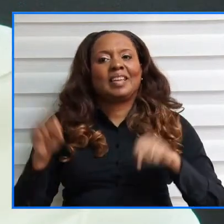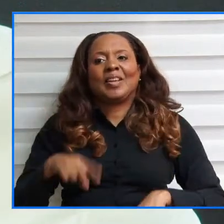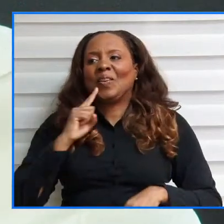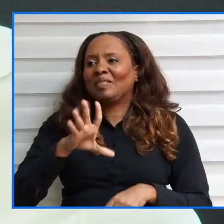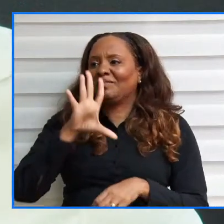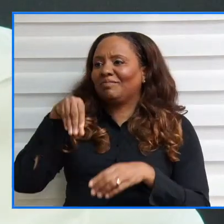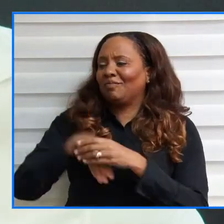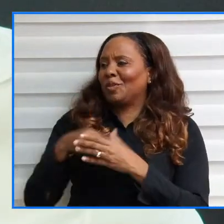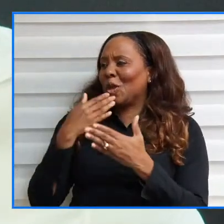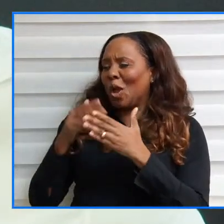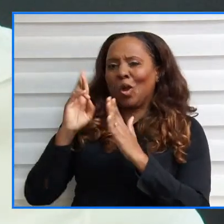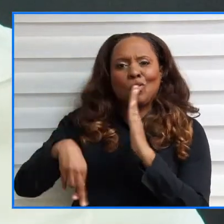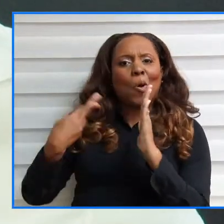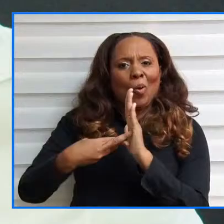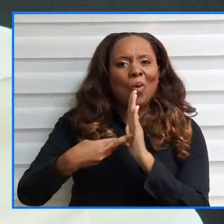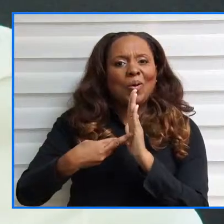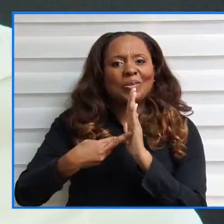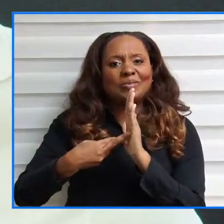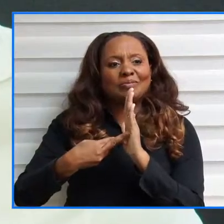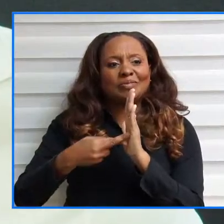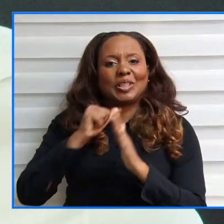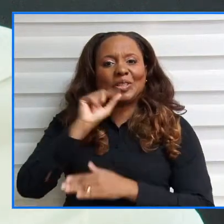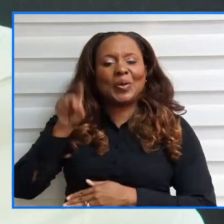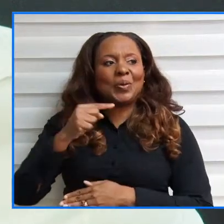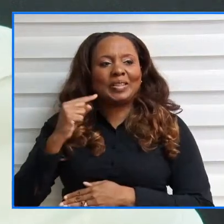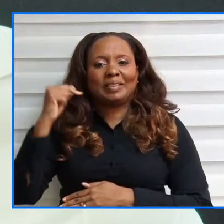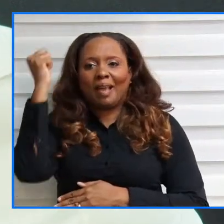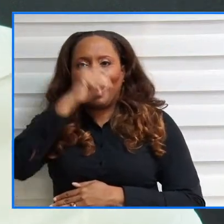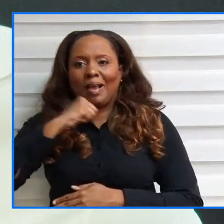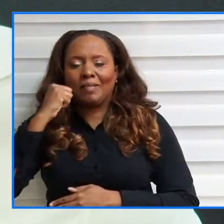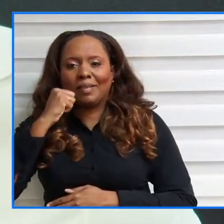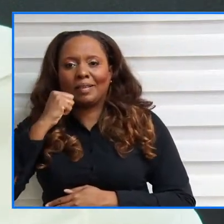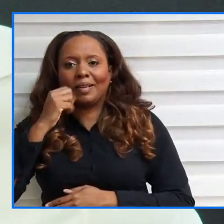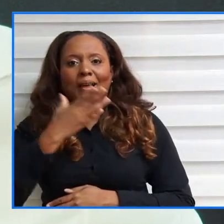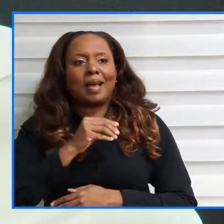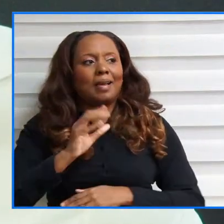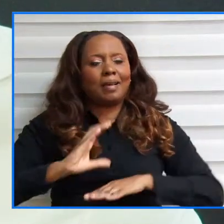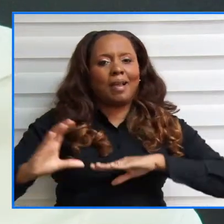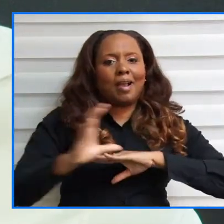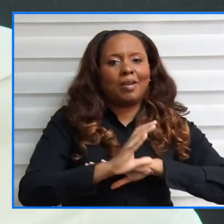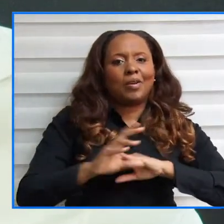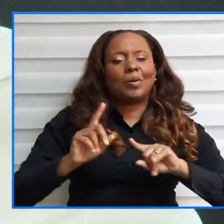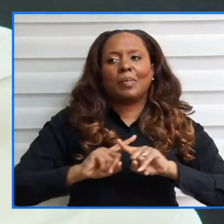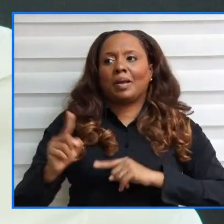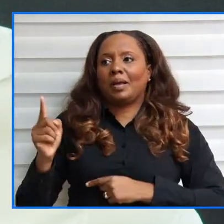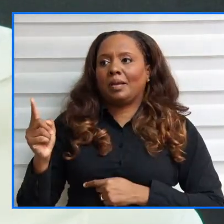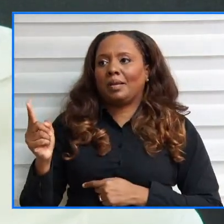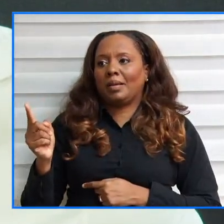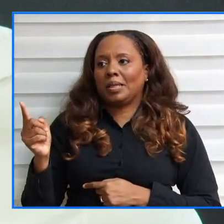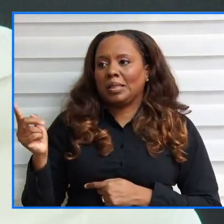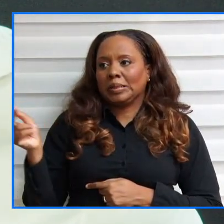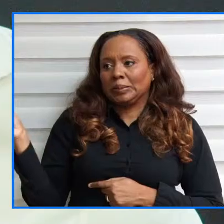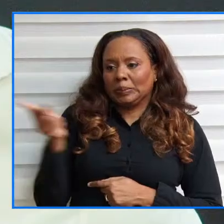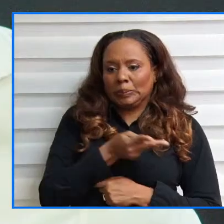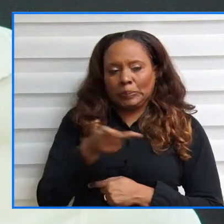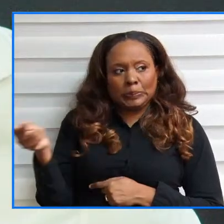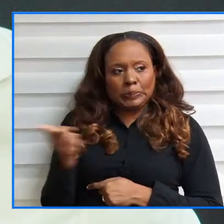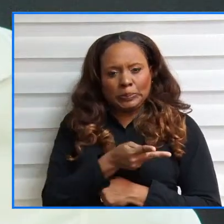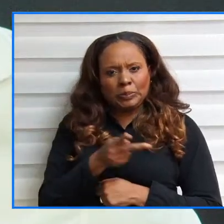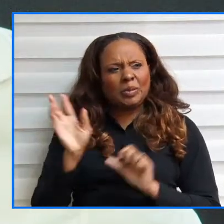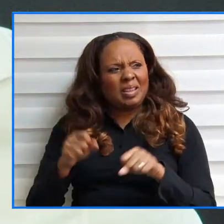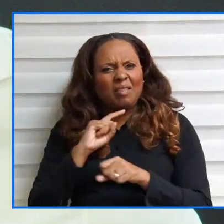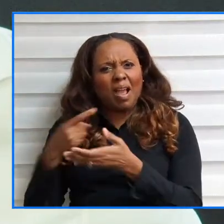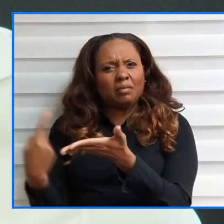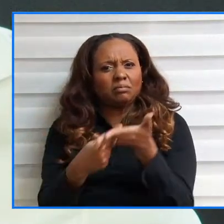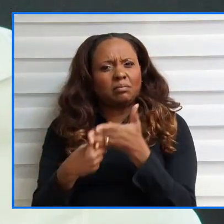not only within our regions, you in Africa, we in CARICOM, but collectively together, as I said, on the big issues that